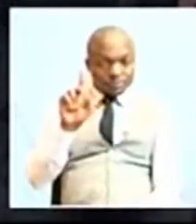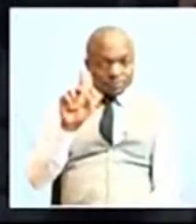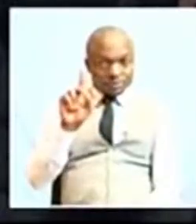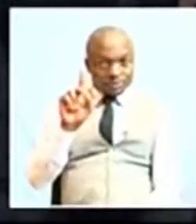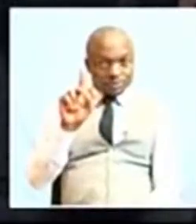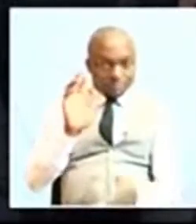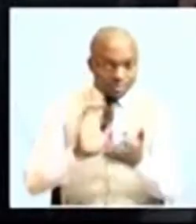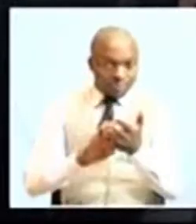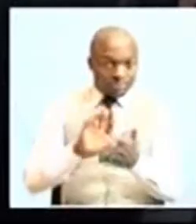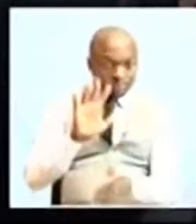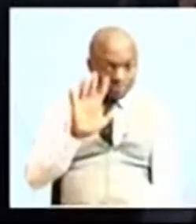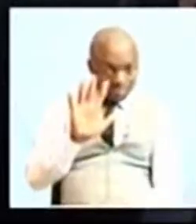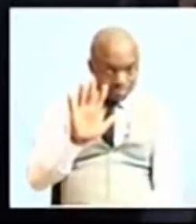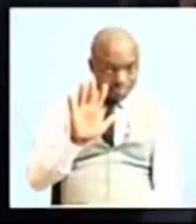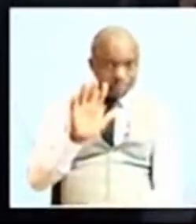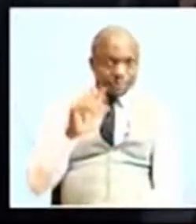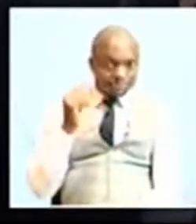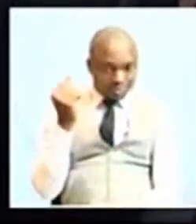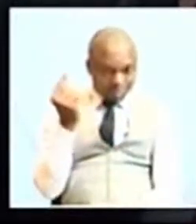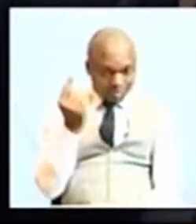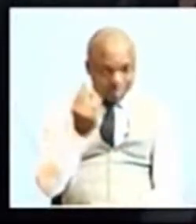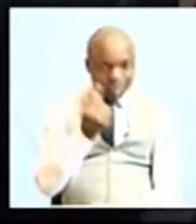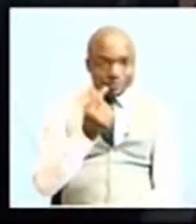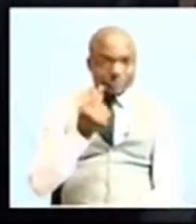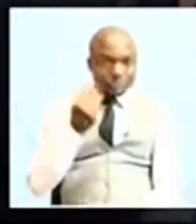5 were not